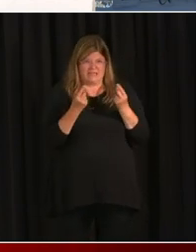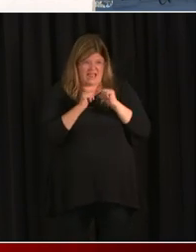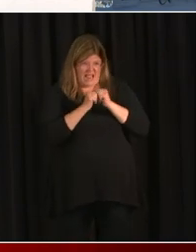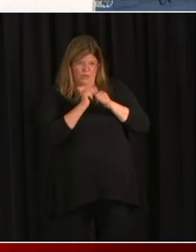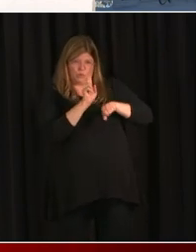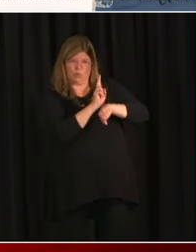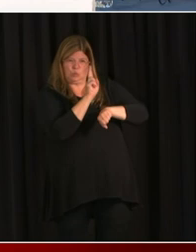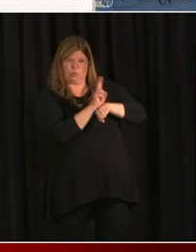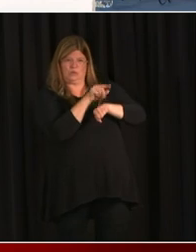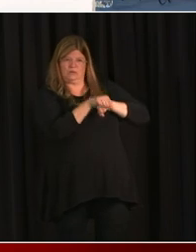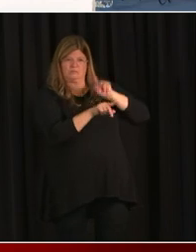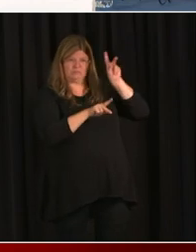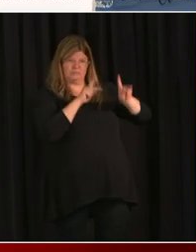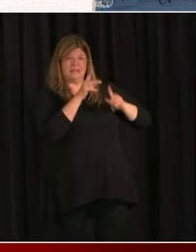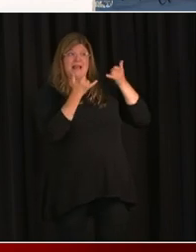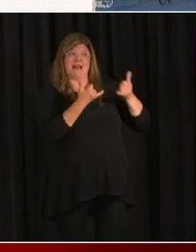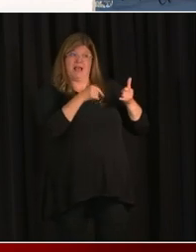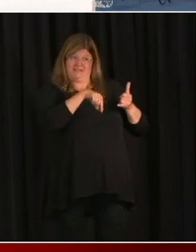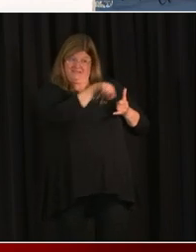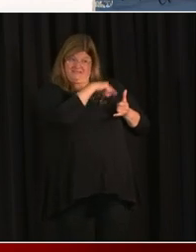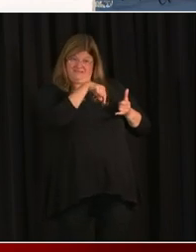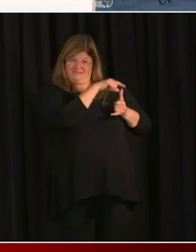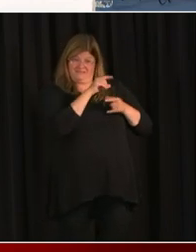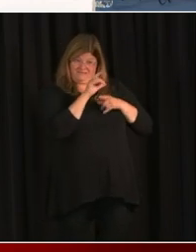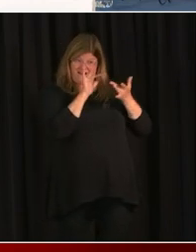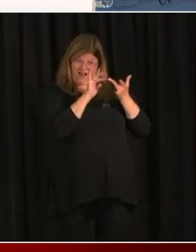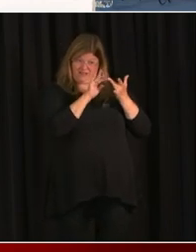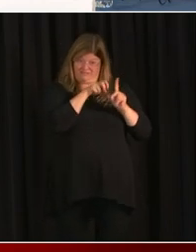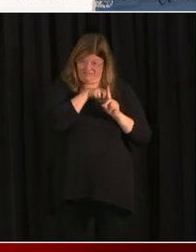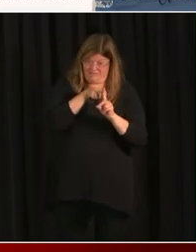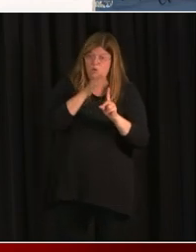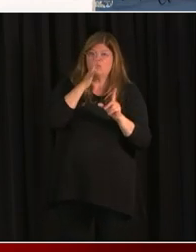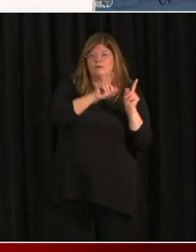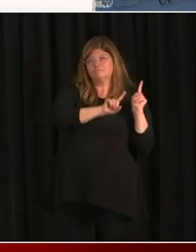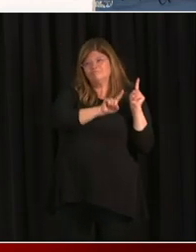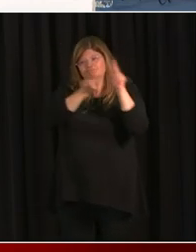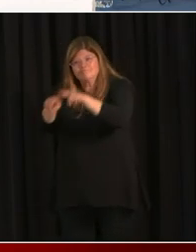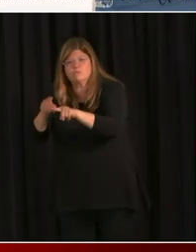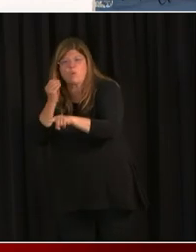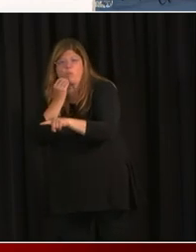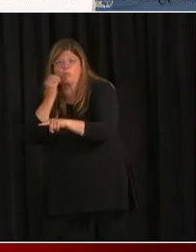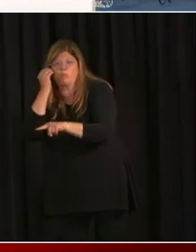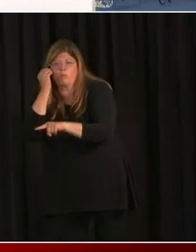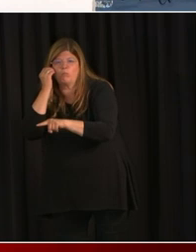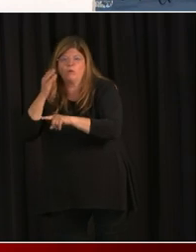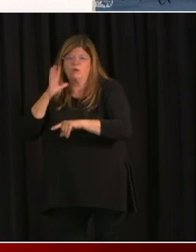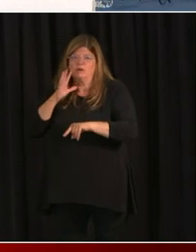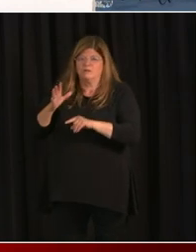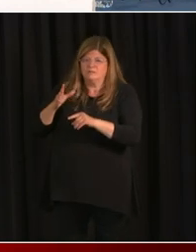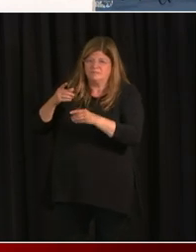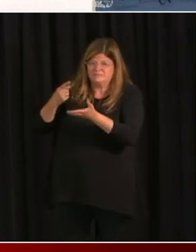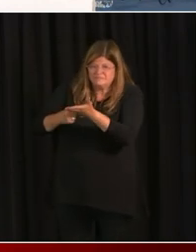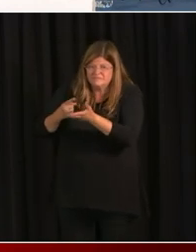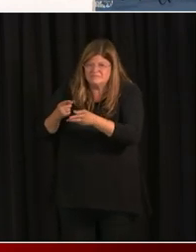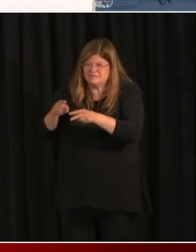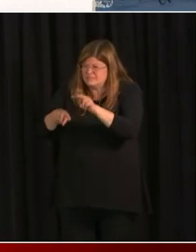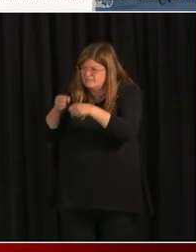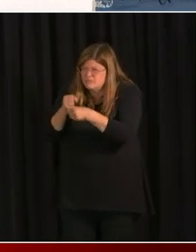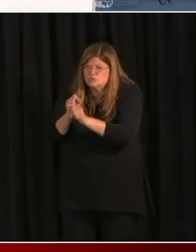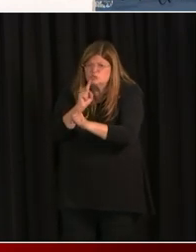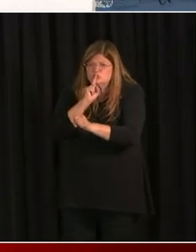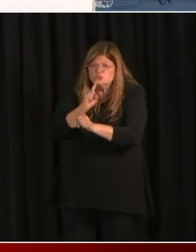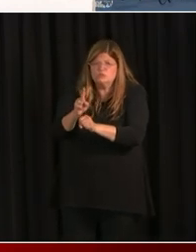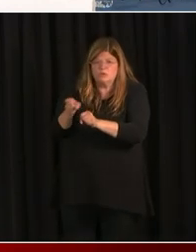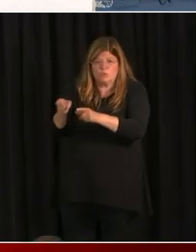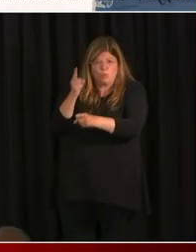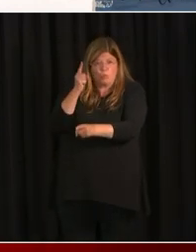activating a home visit team. Home visits for infectious diseases is not new. We've used this model with some of our